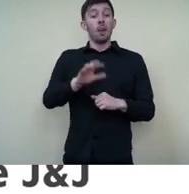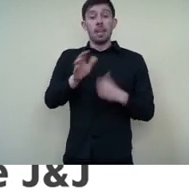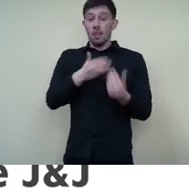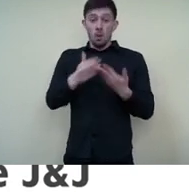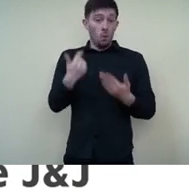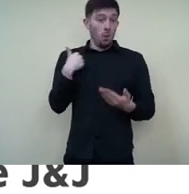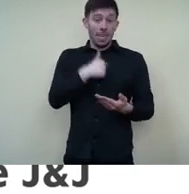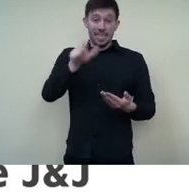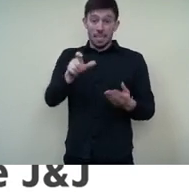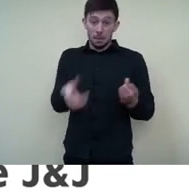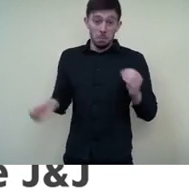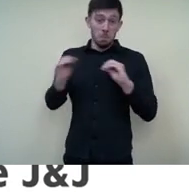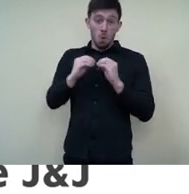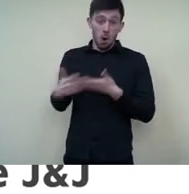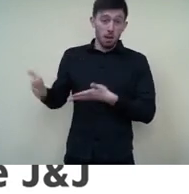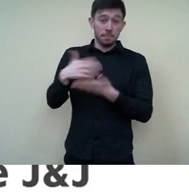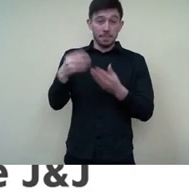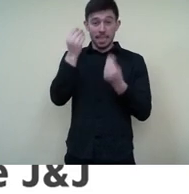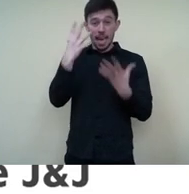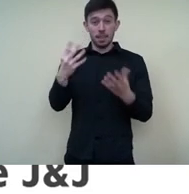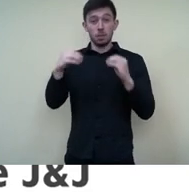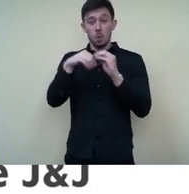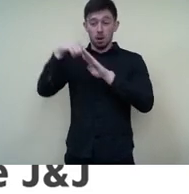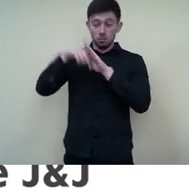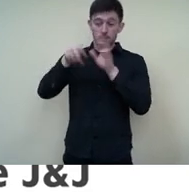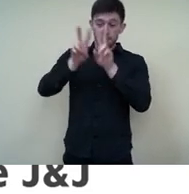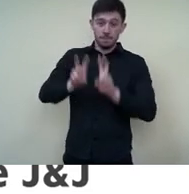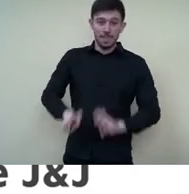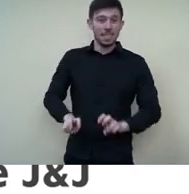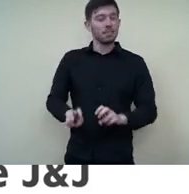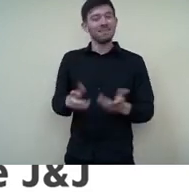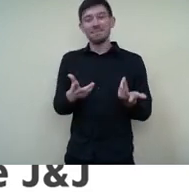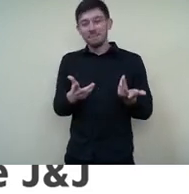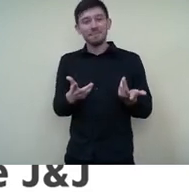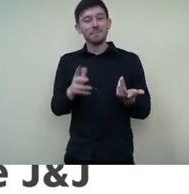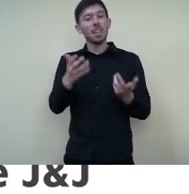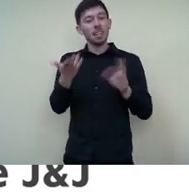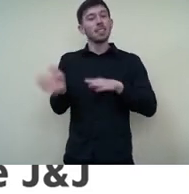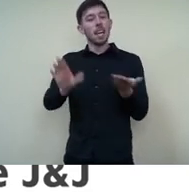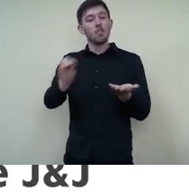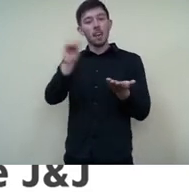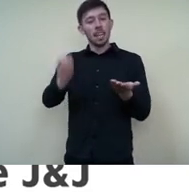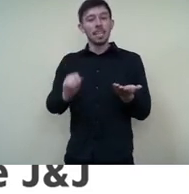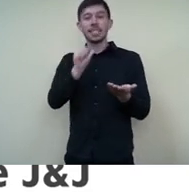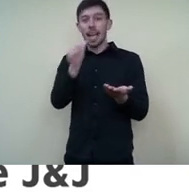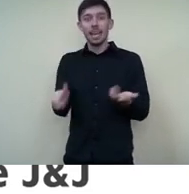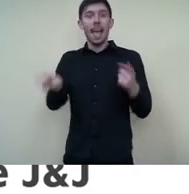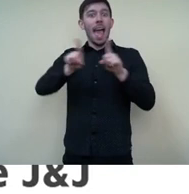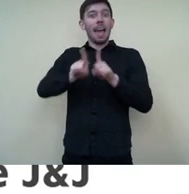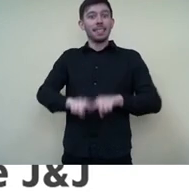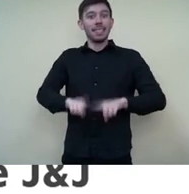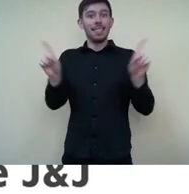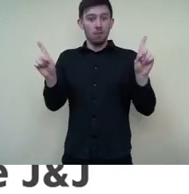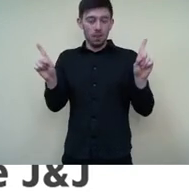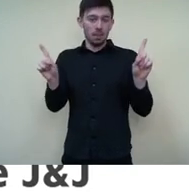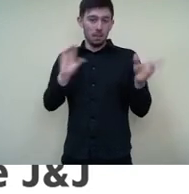need more data to look at this, it's not that dissimilar. The fatality rate is not as different as it is with